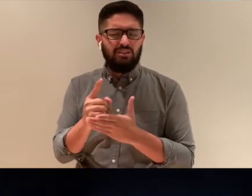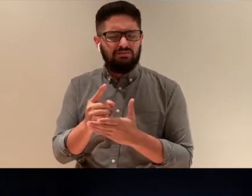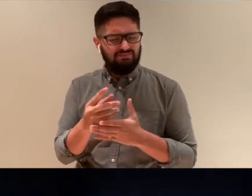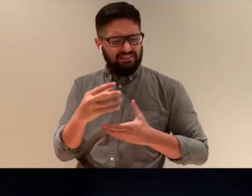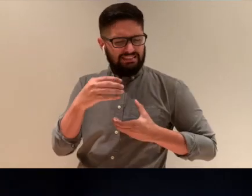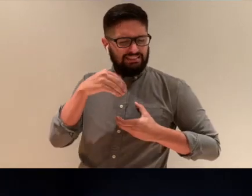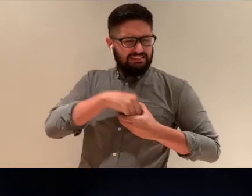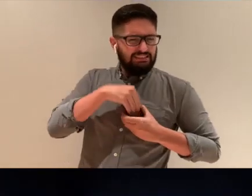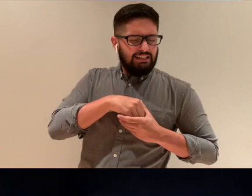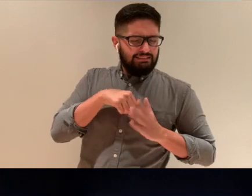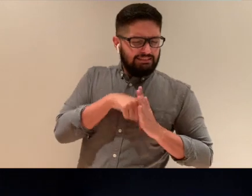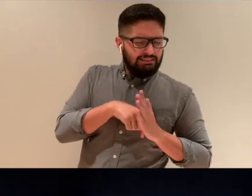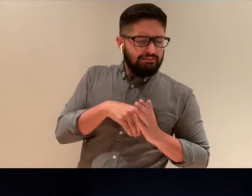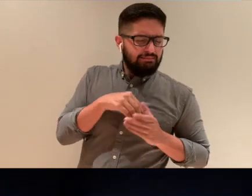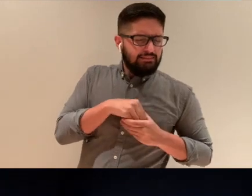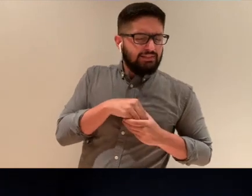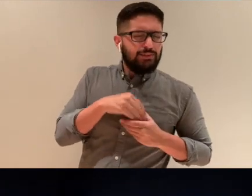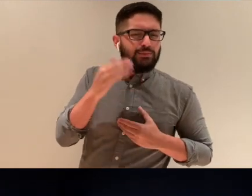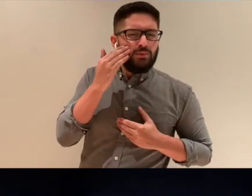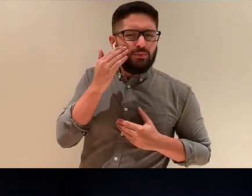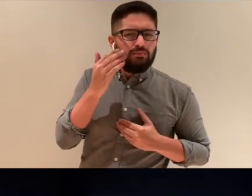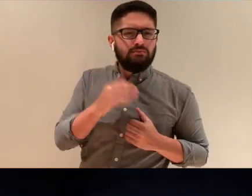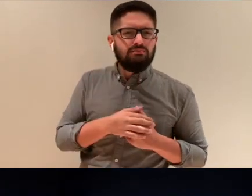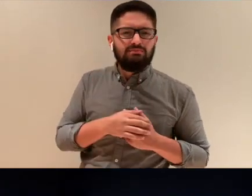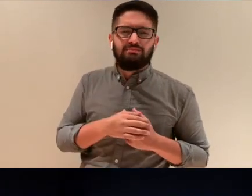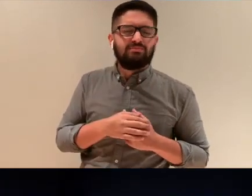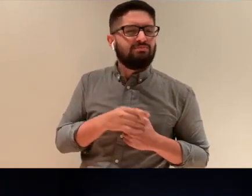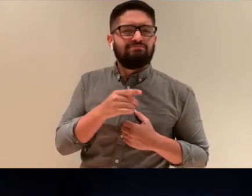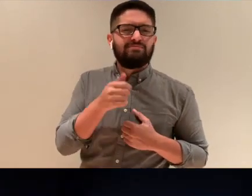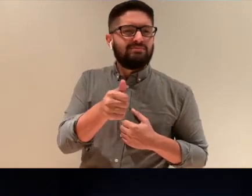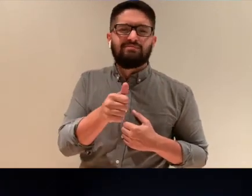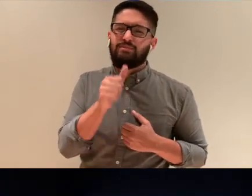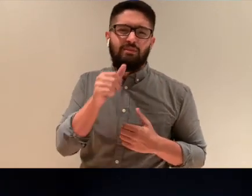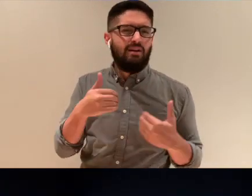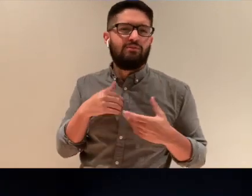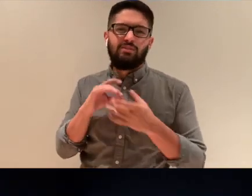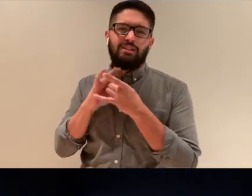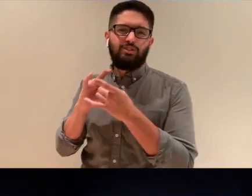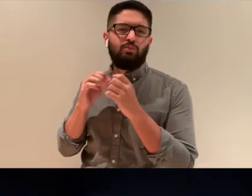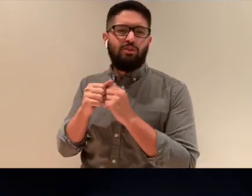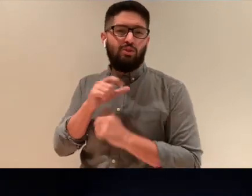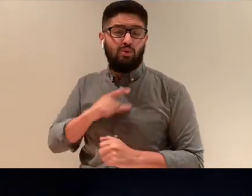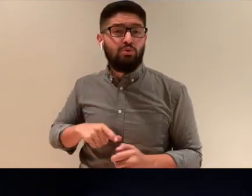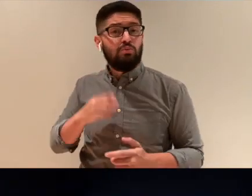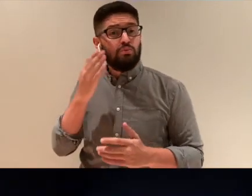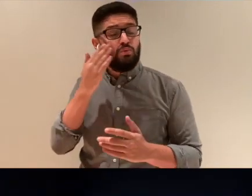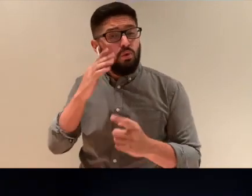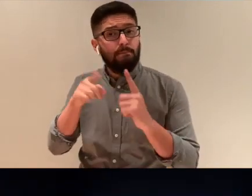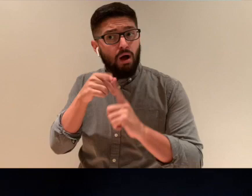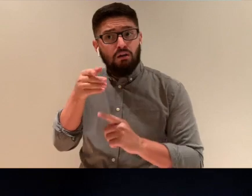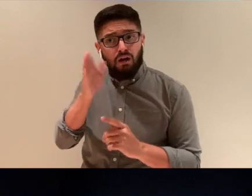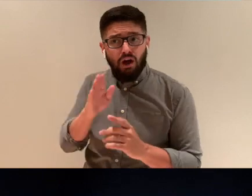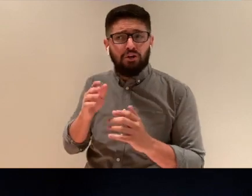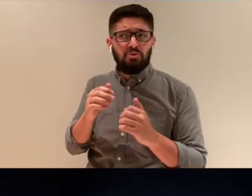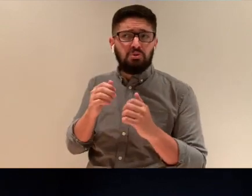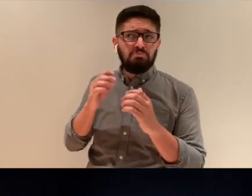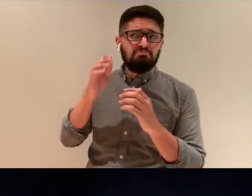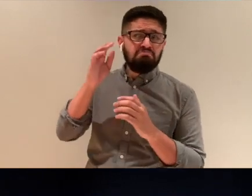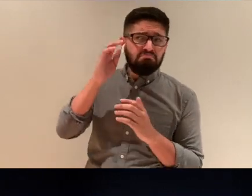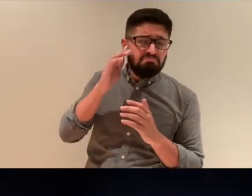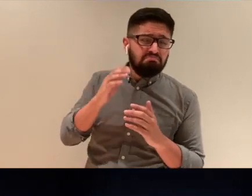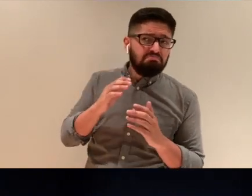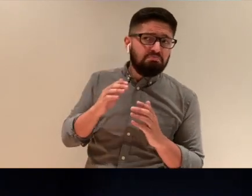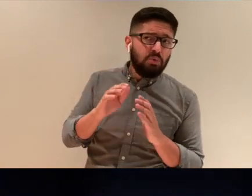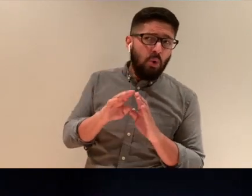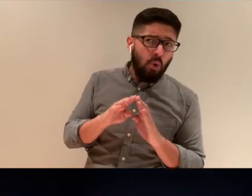down inside, you know, that you don't have a relationship with the Lord. You know of God, and you're open